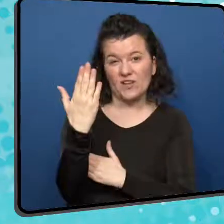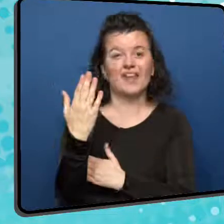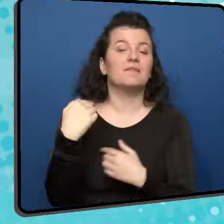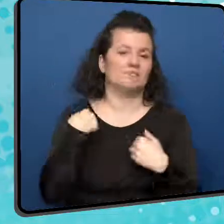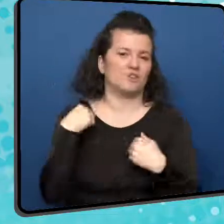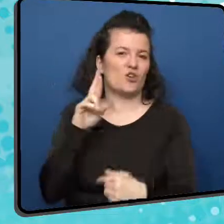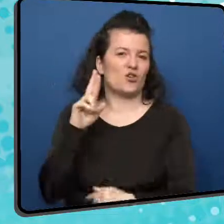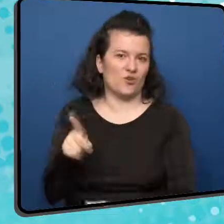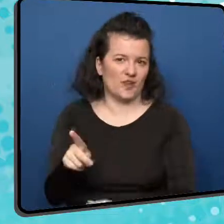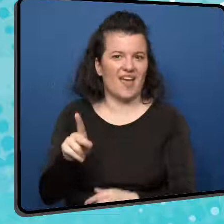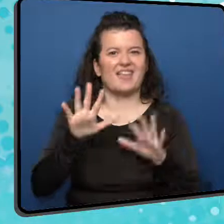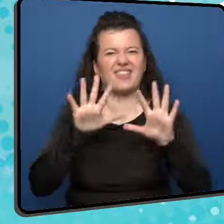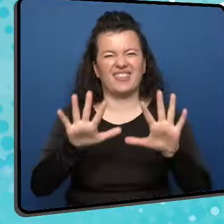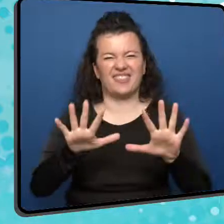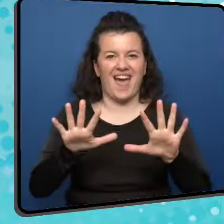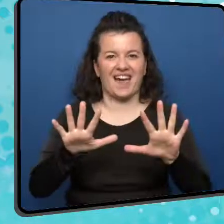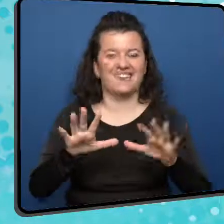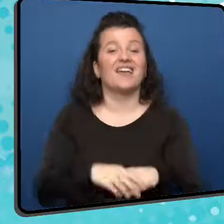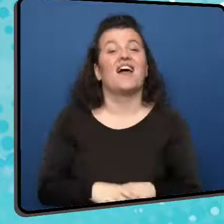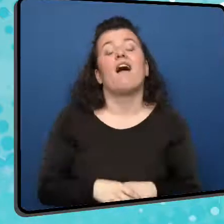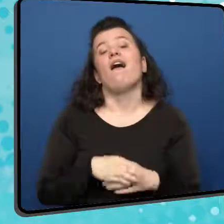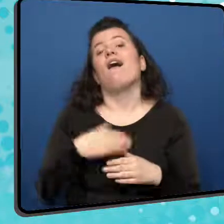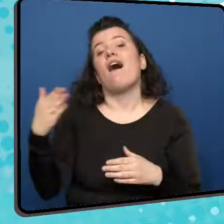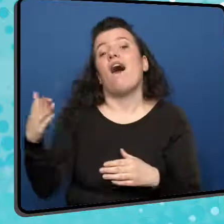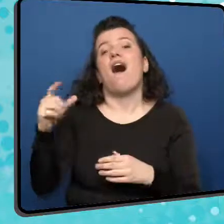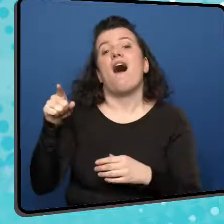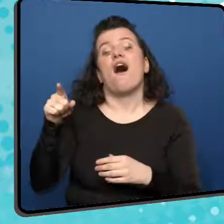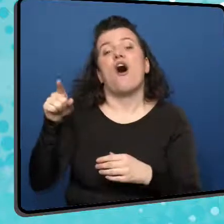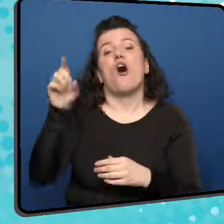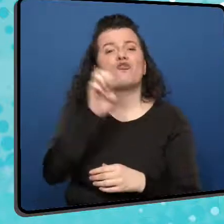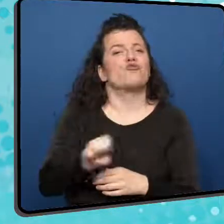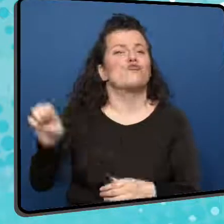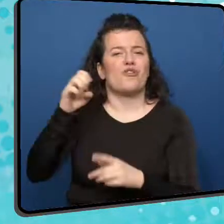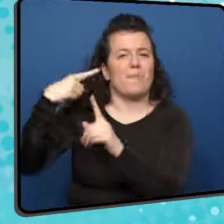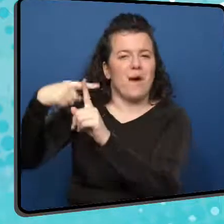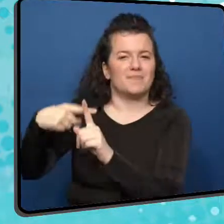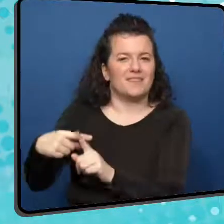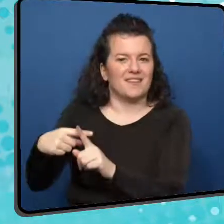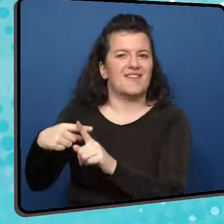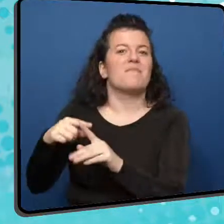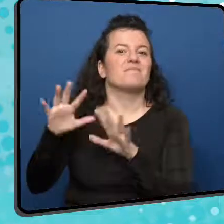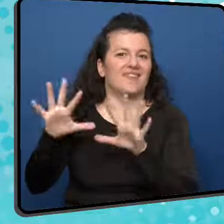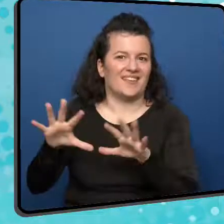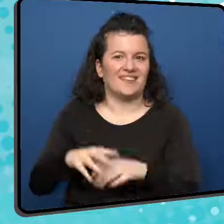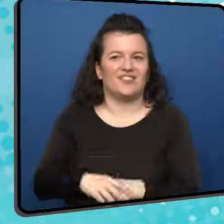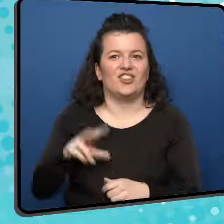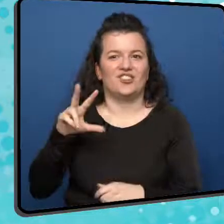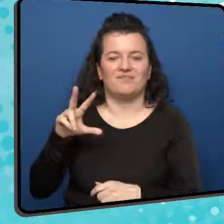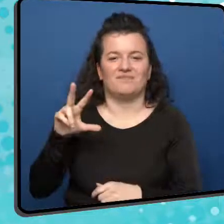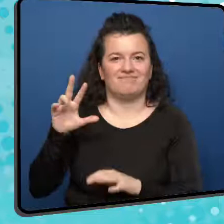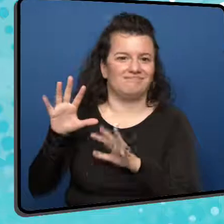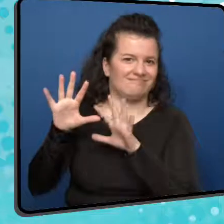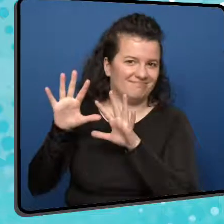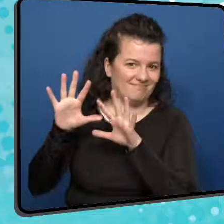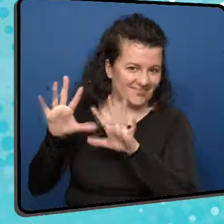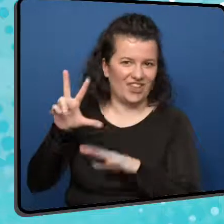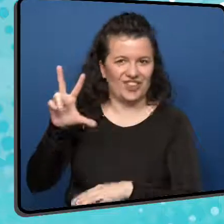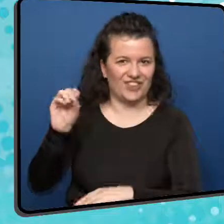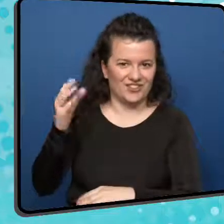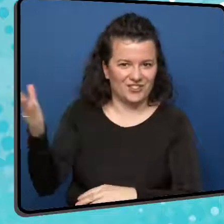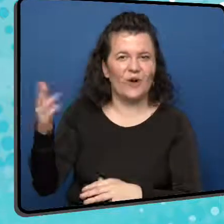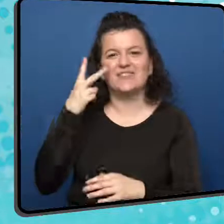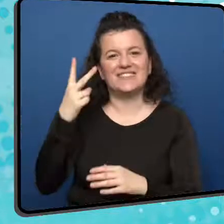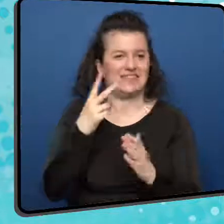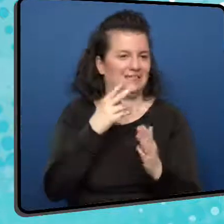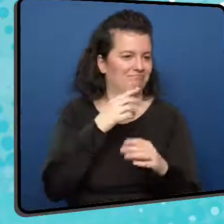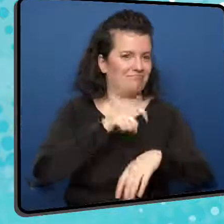a.m. CET. It's 2:30 IST, and it's 8 p.m. AEDT. So we cover a nice section